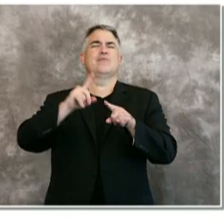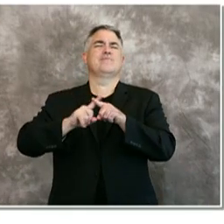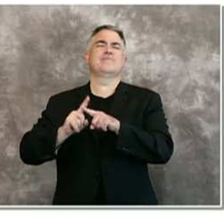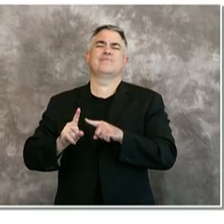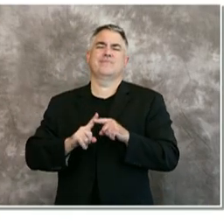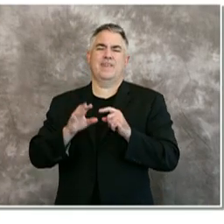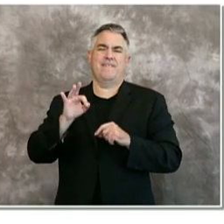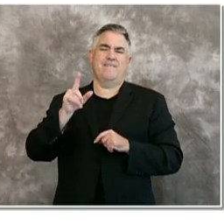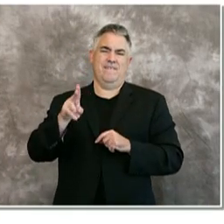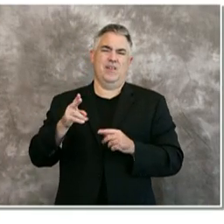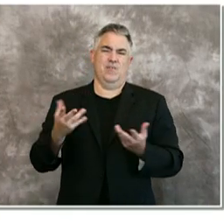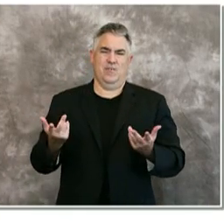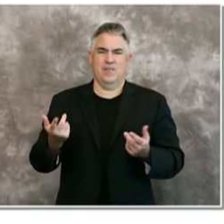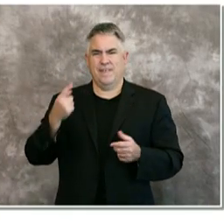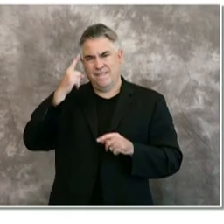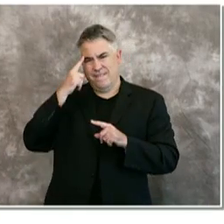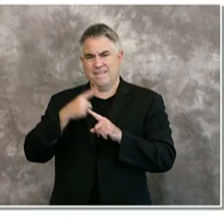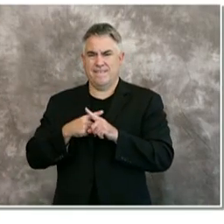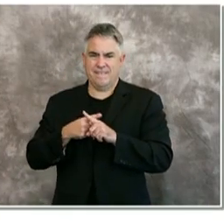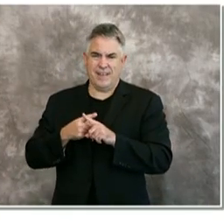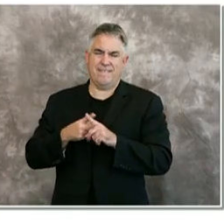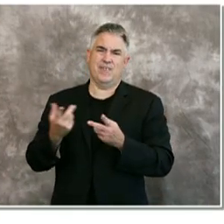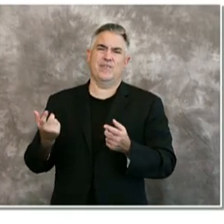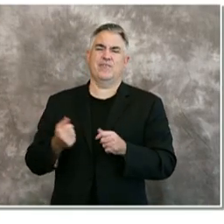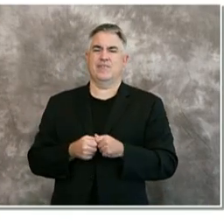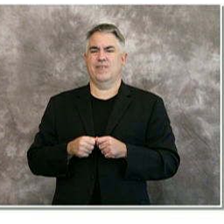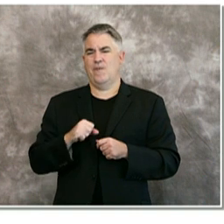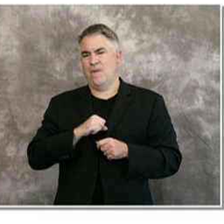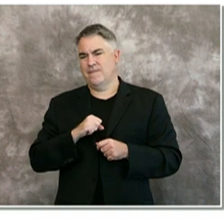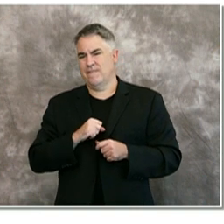fever, cough.